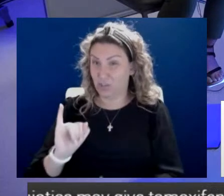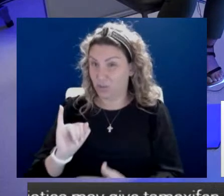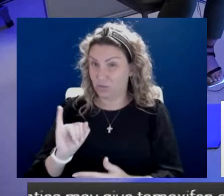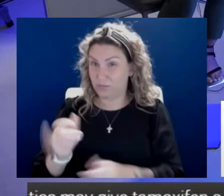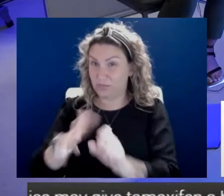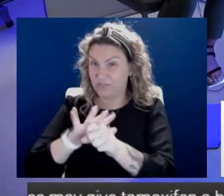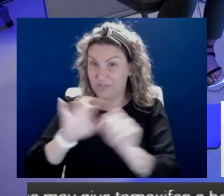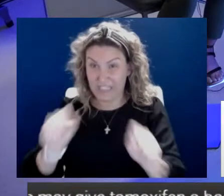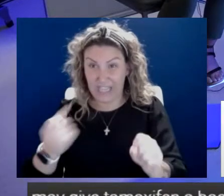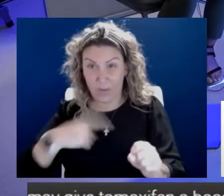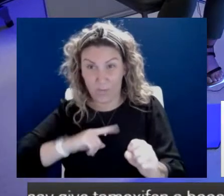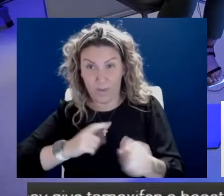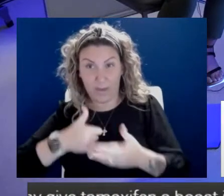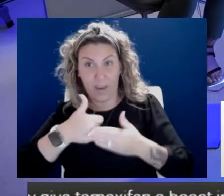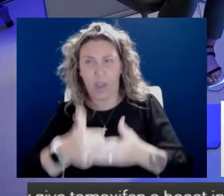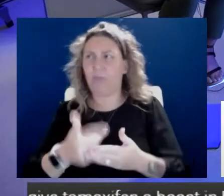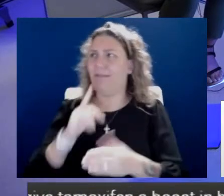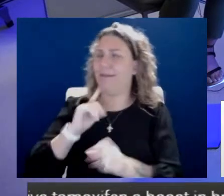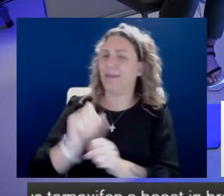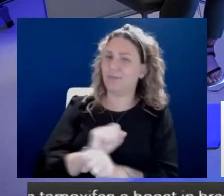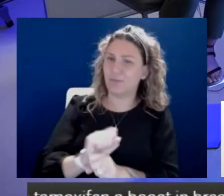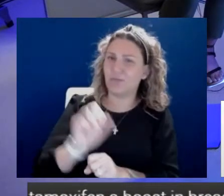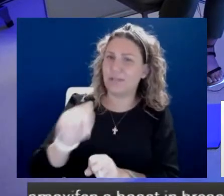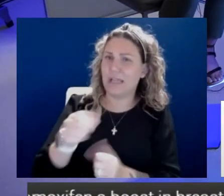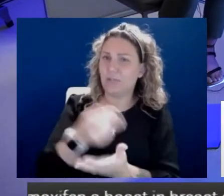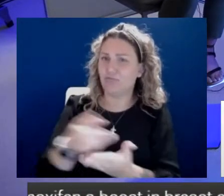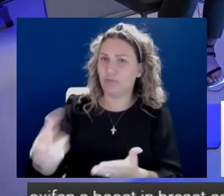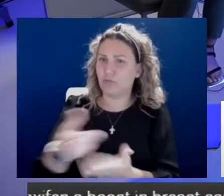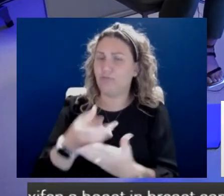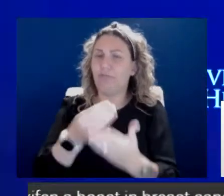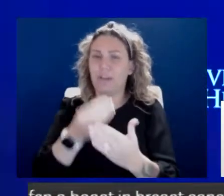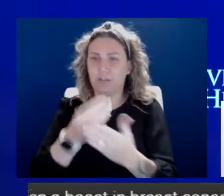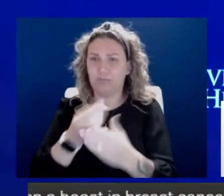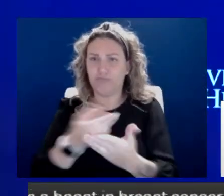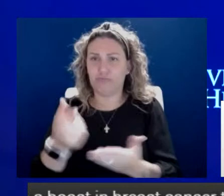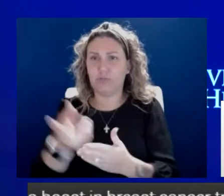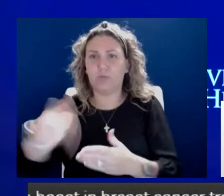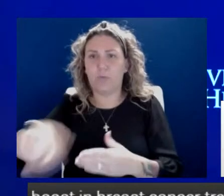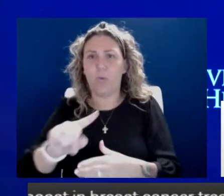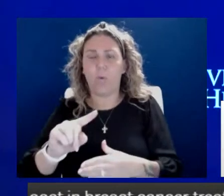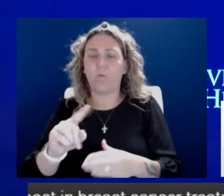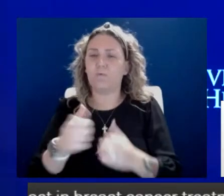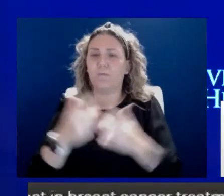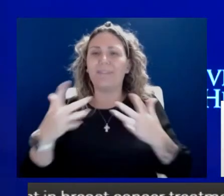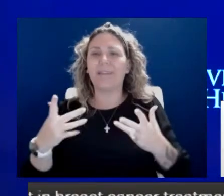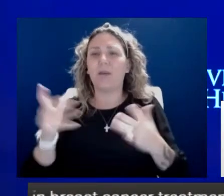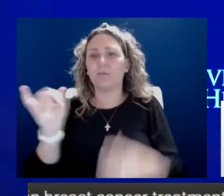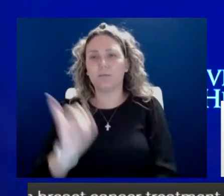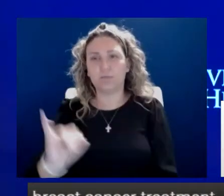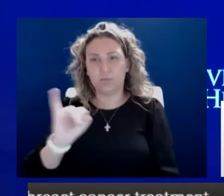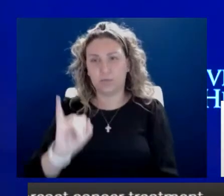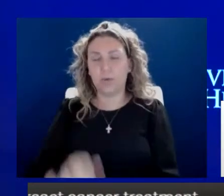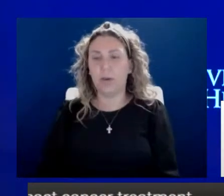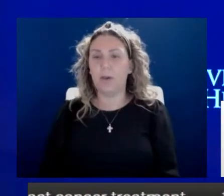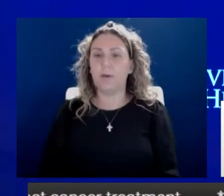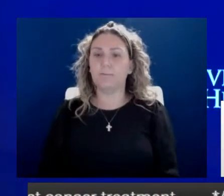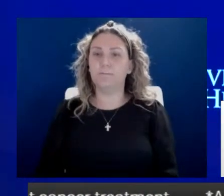way? Absolutely. We do have resources, financial resources for those patients who come in and do not have insurance. So